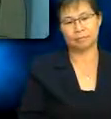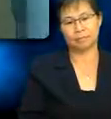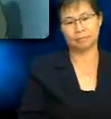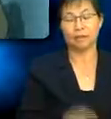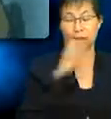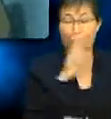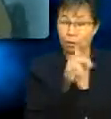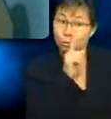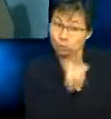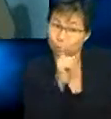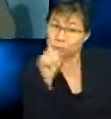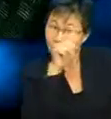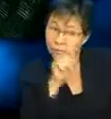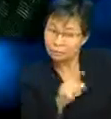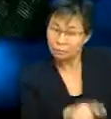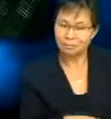Are you sure?